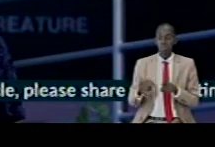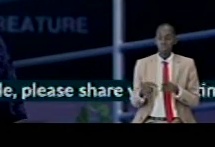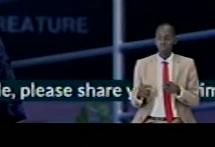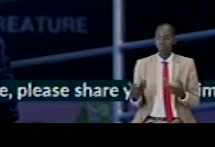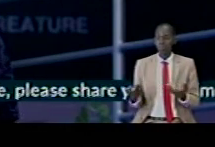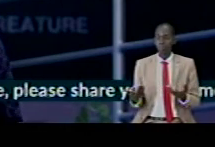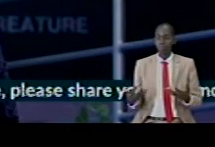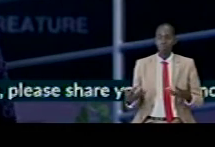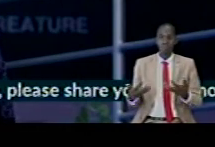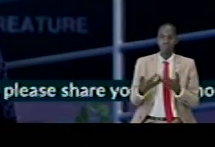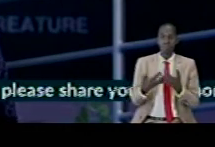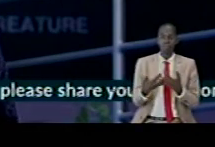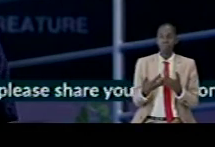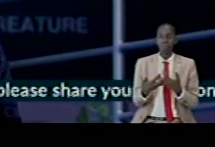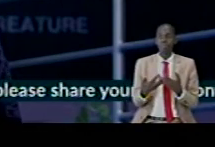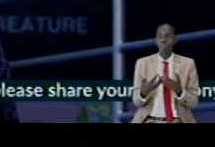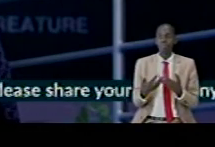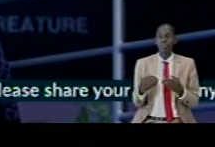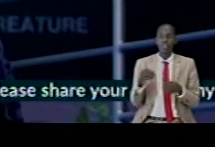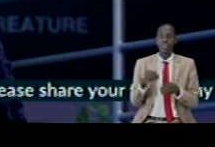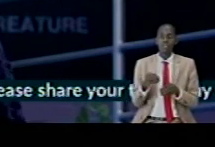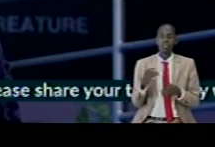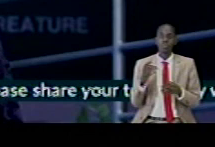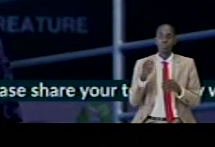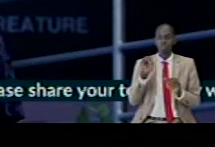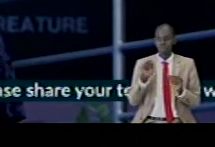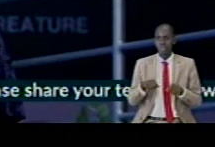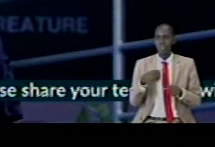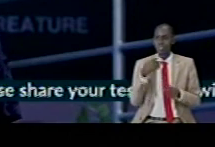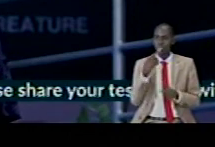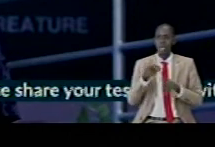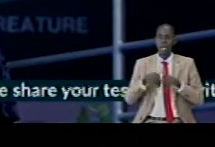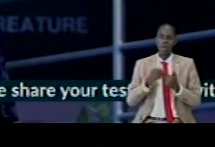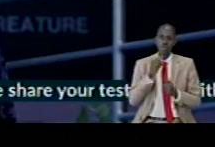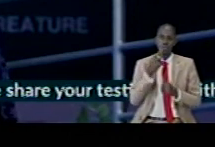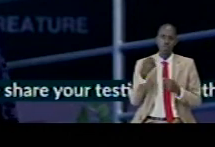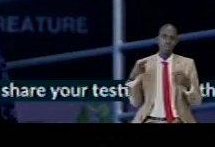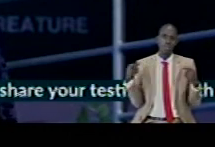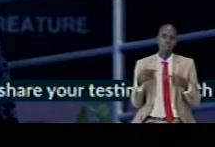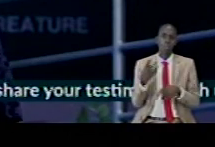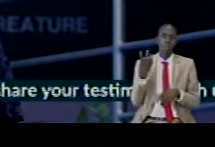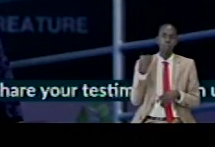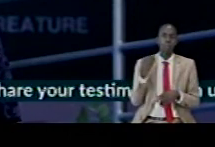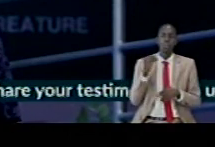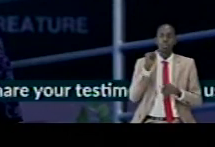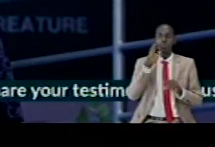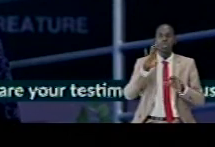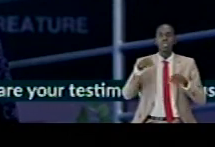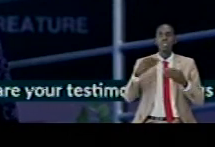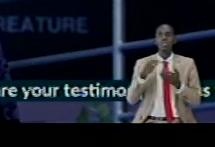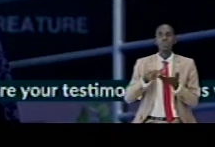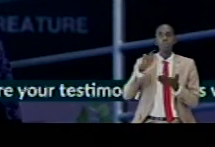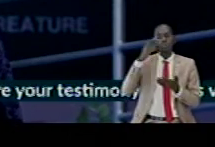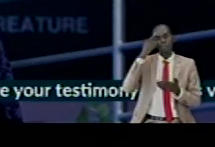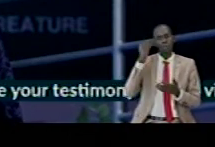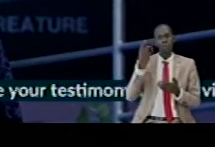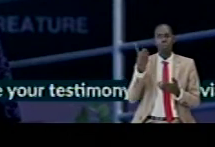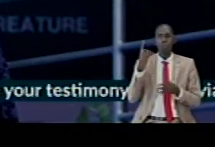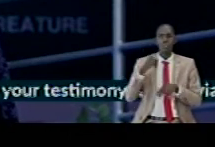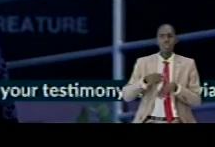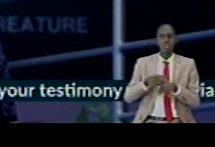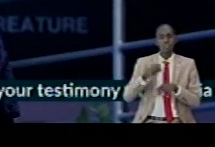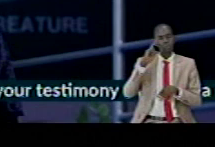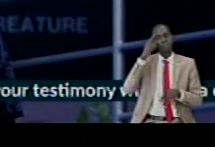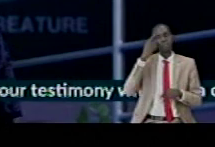of how grievous the pain was. So I give God all the glory, because there was even a time I thought it was going to end